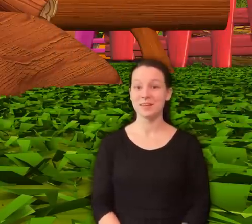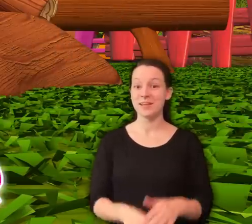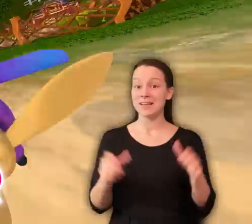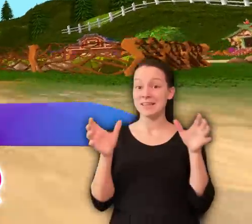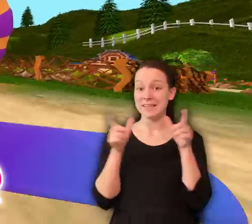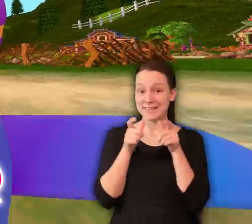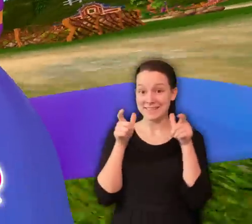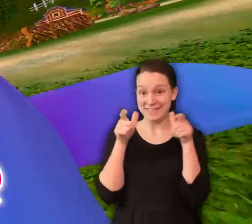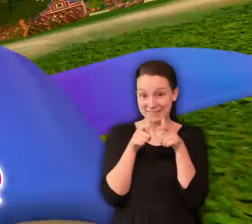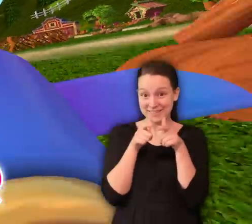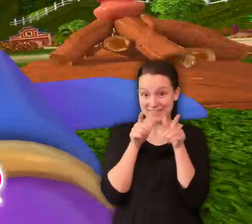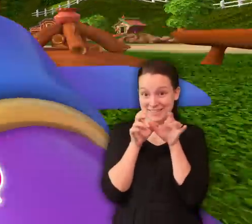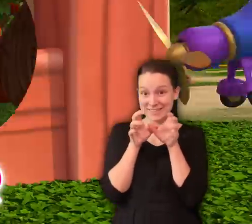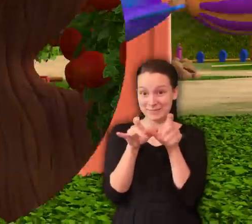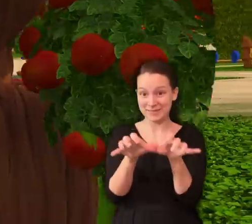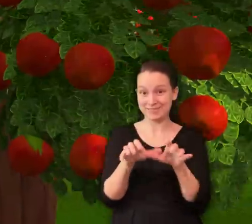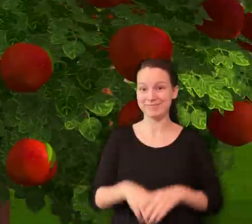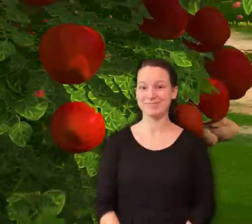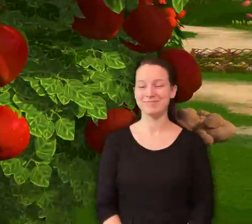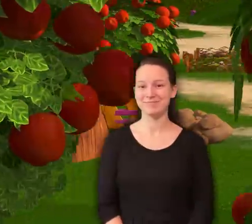the Incy Wincy Spider